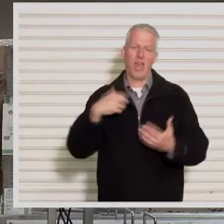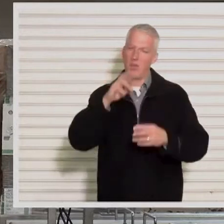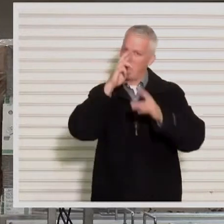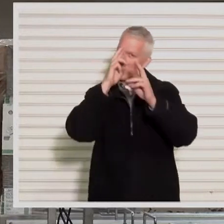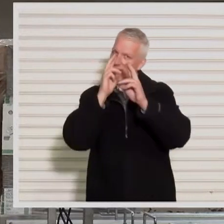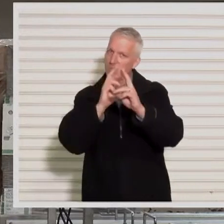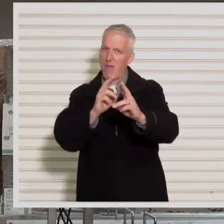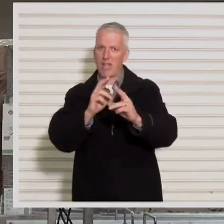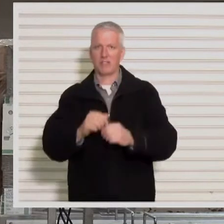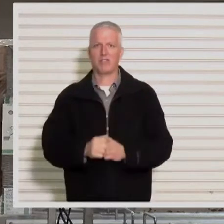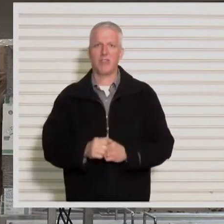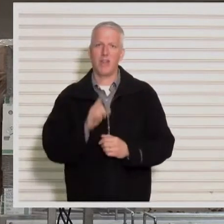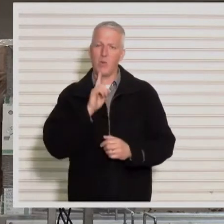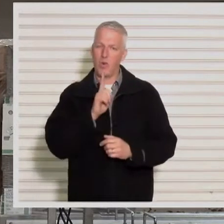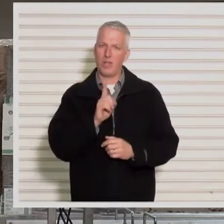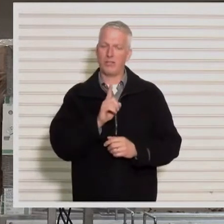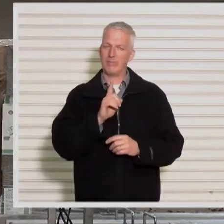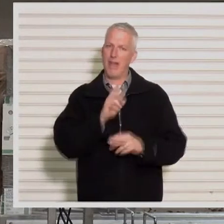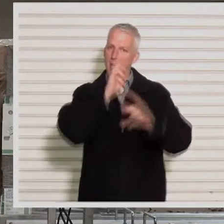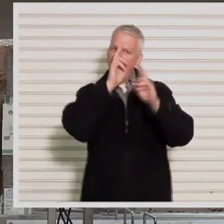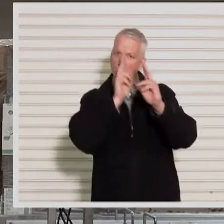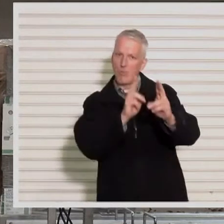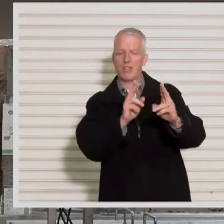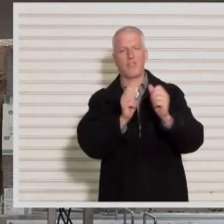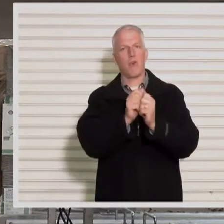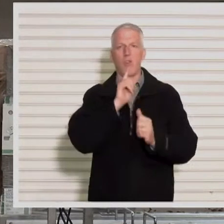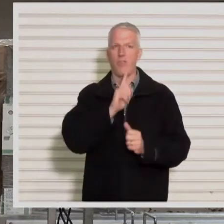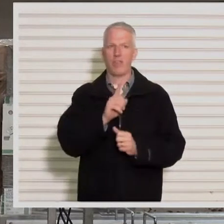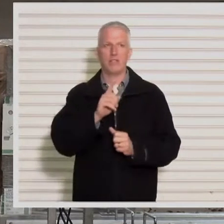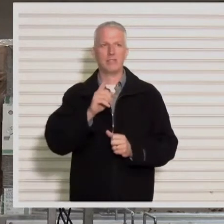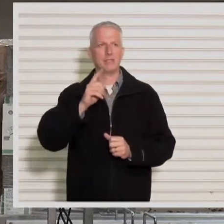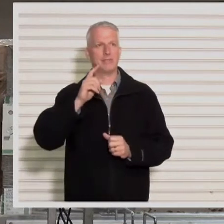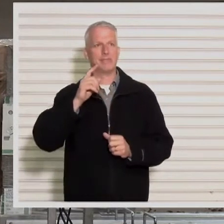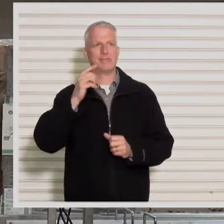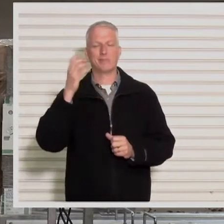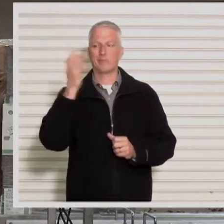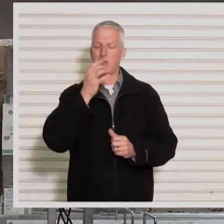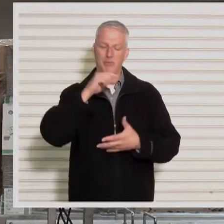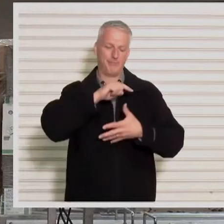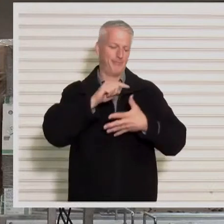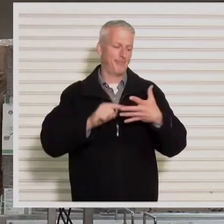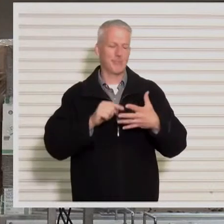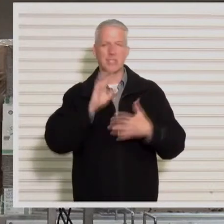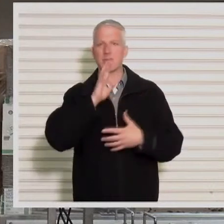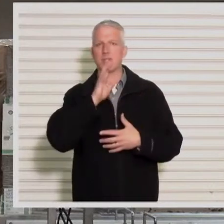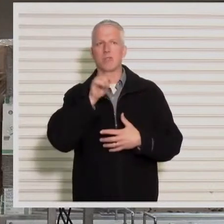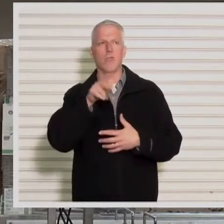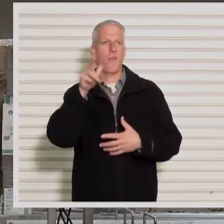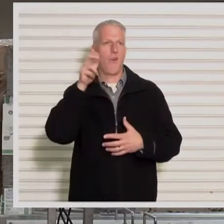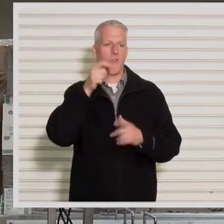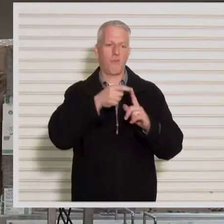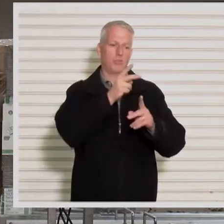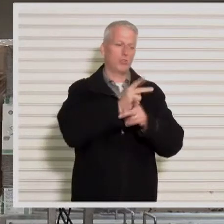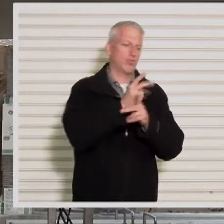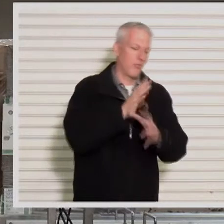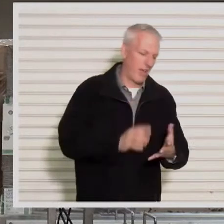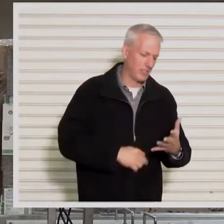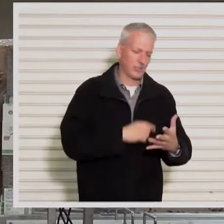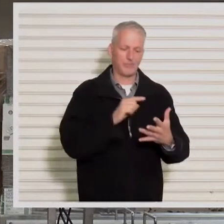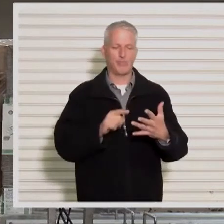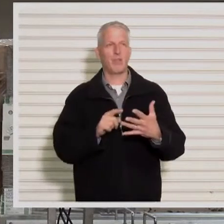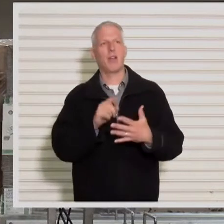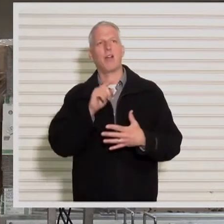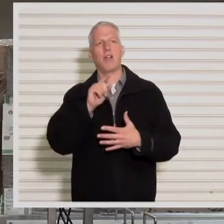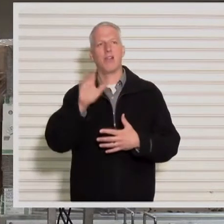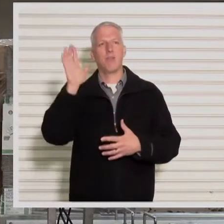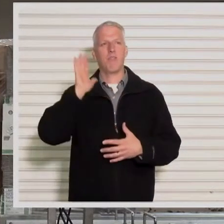and moreover admiration for the incredible leaders you just heard from the supervisor. And as a